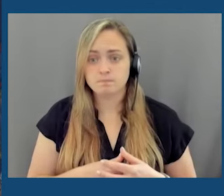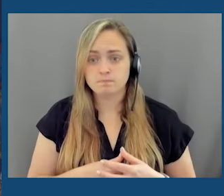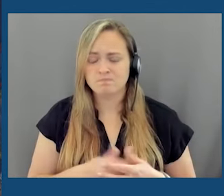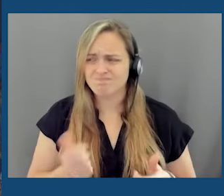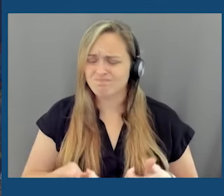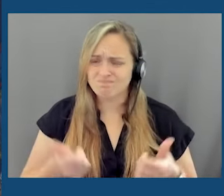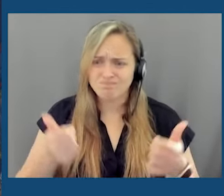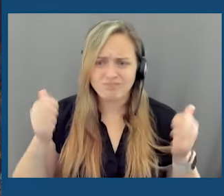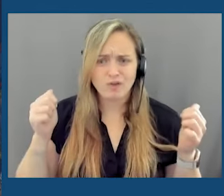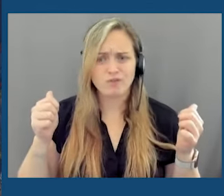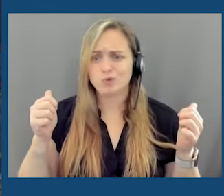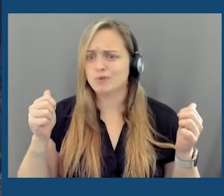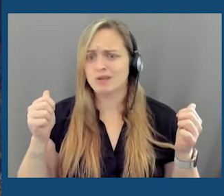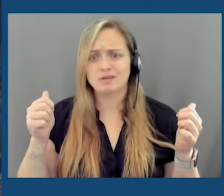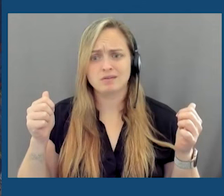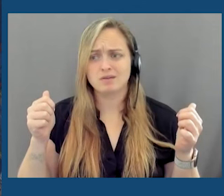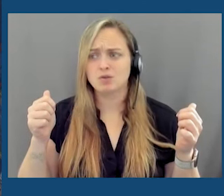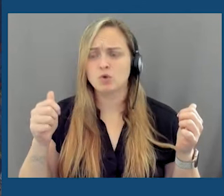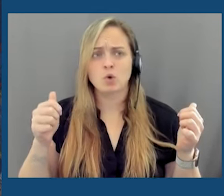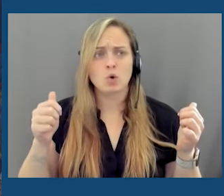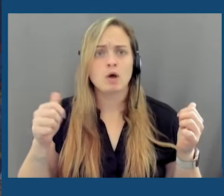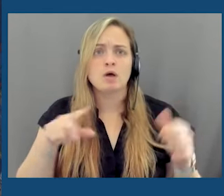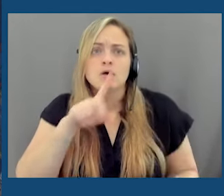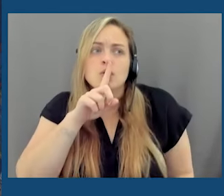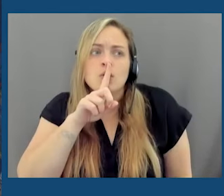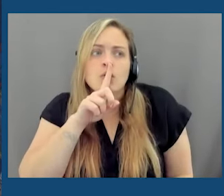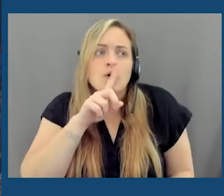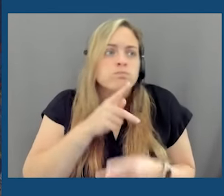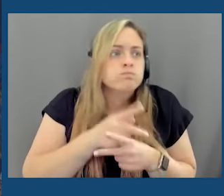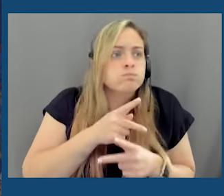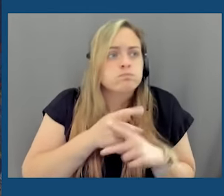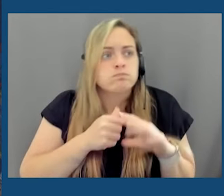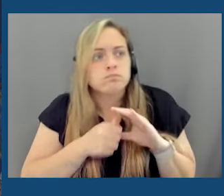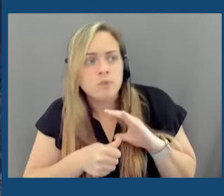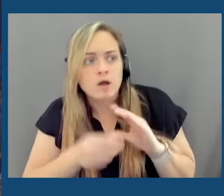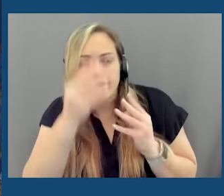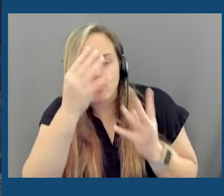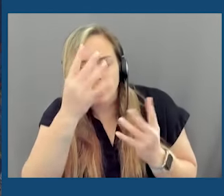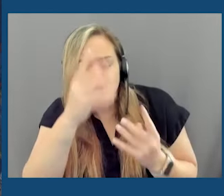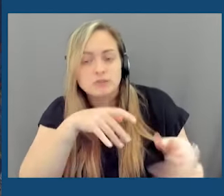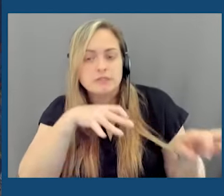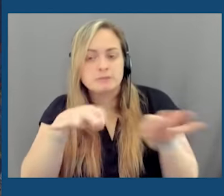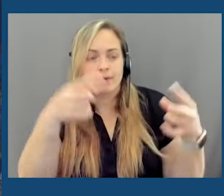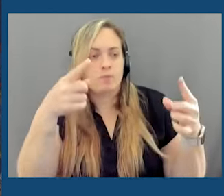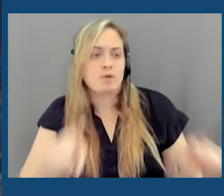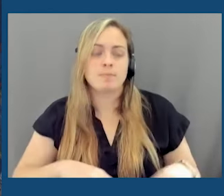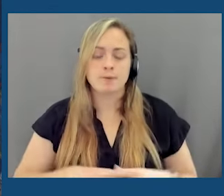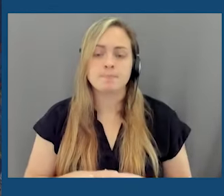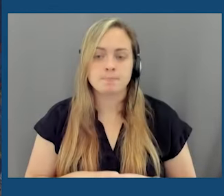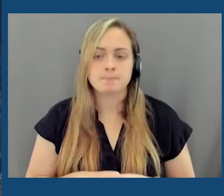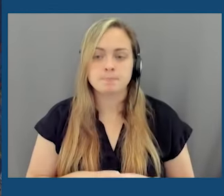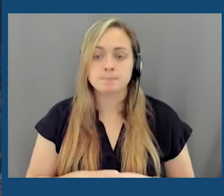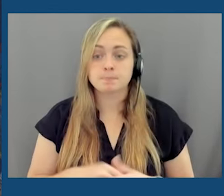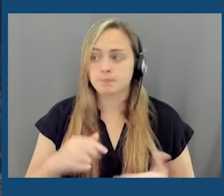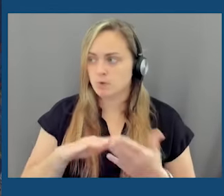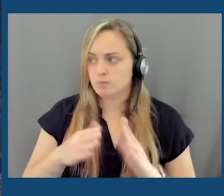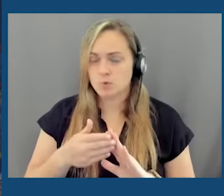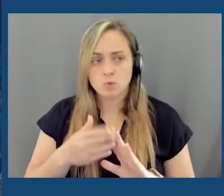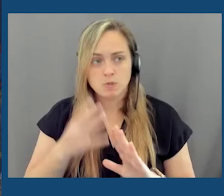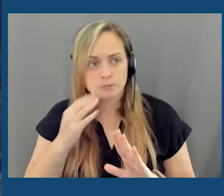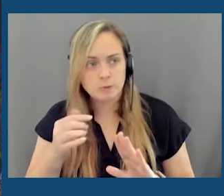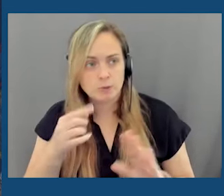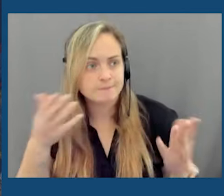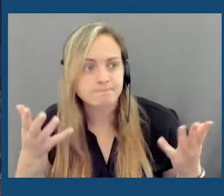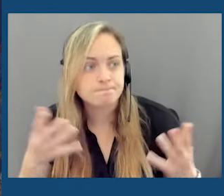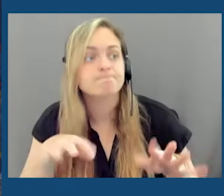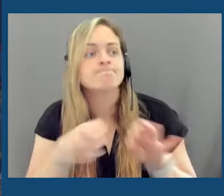to hold back details as they explained exactly what had happened in our community. And